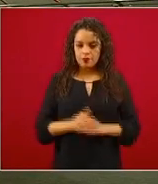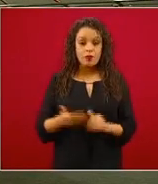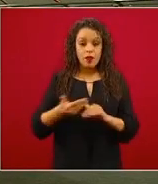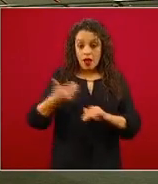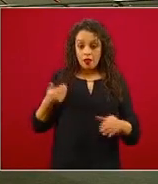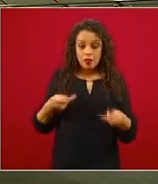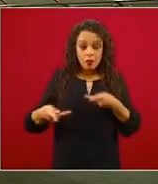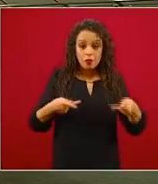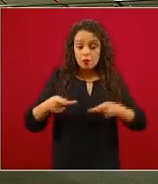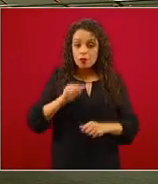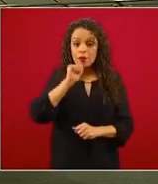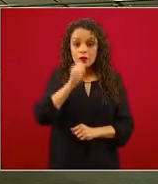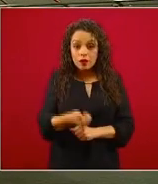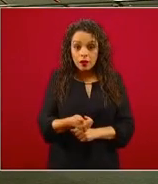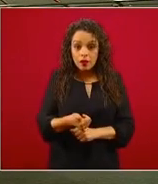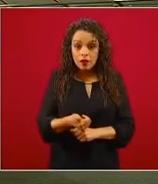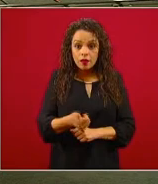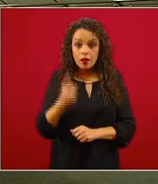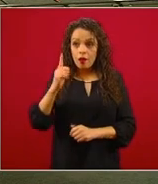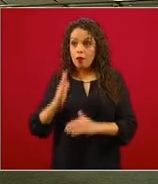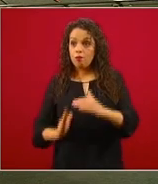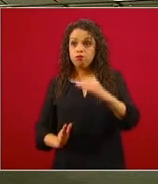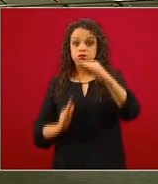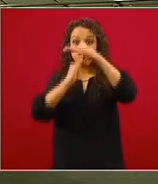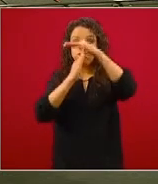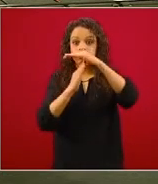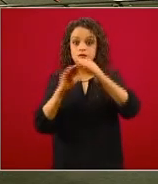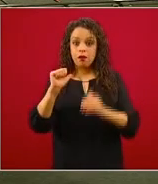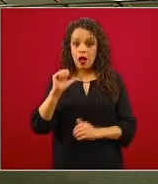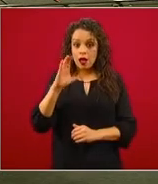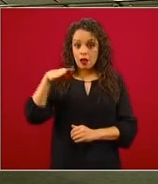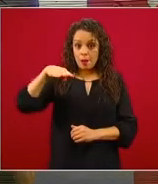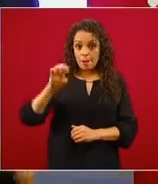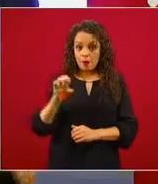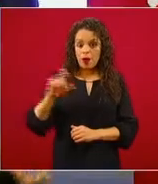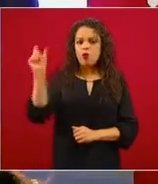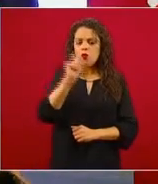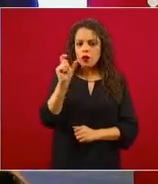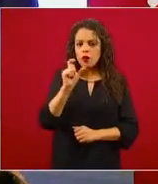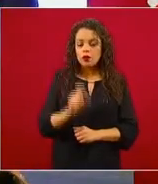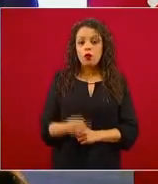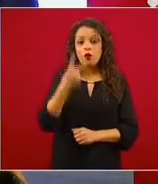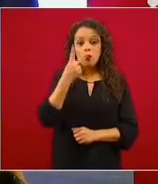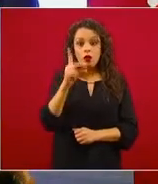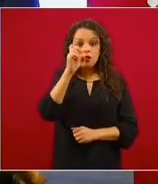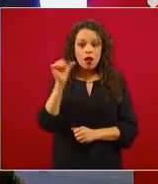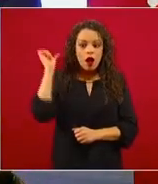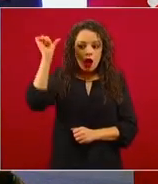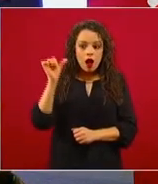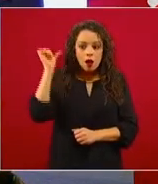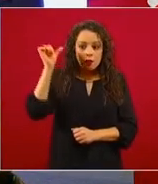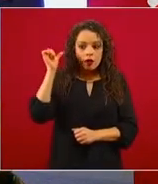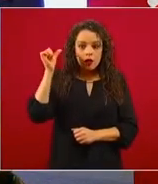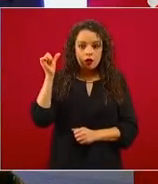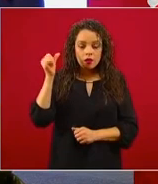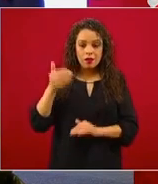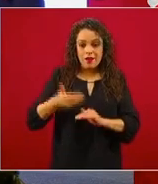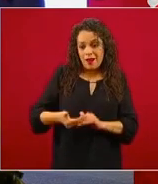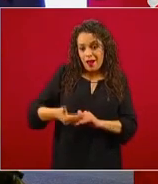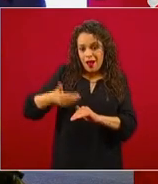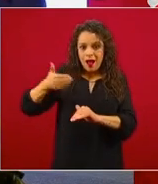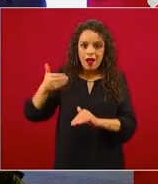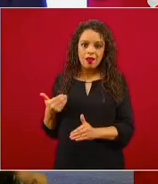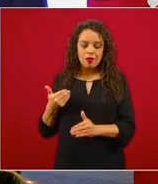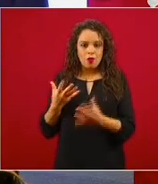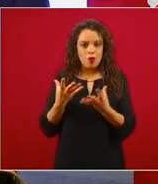should have happened with the measures. So without any sort of action, we would have peaked